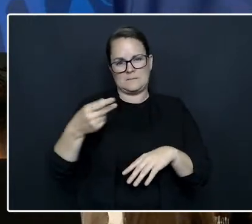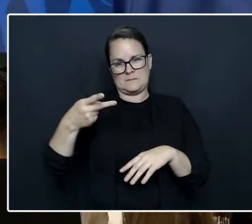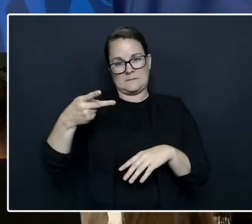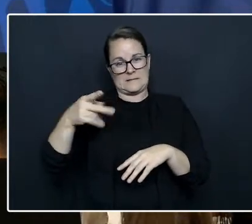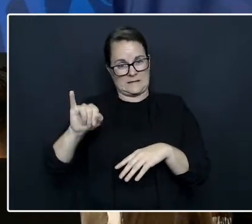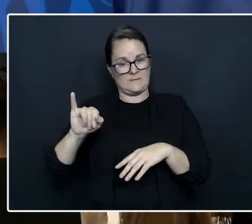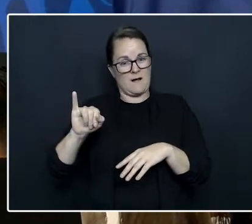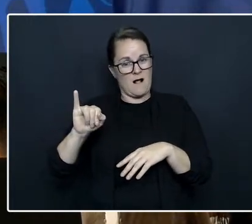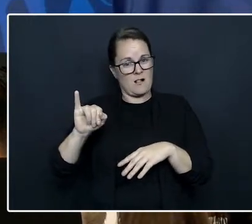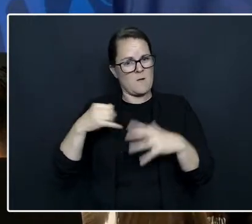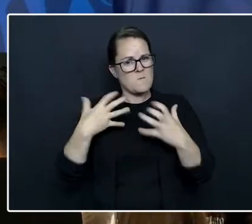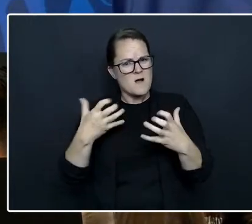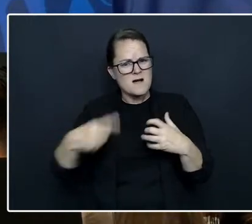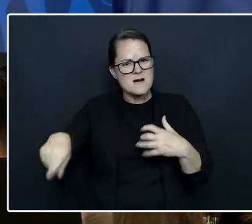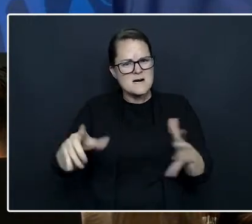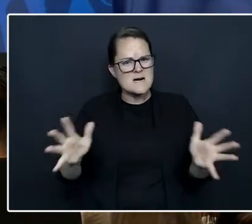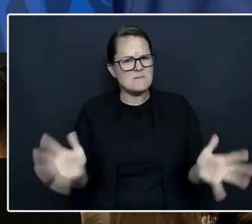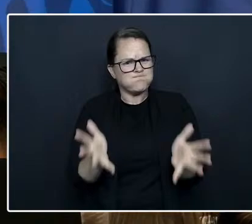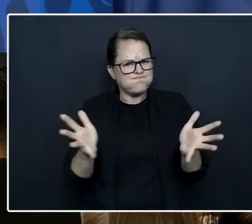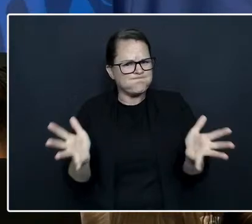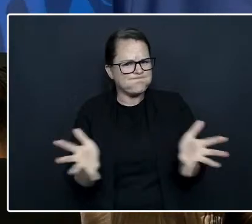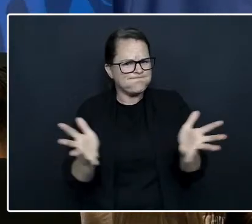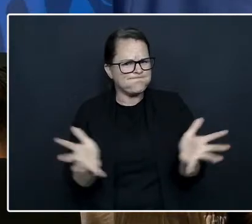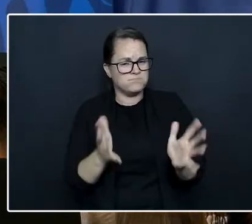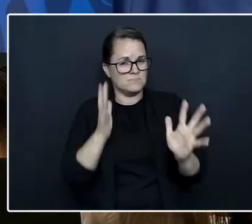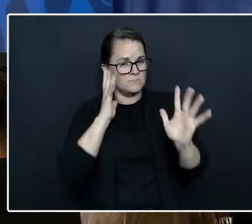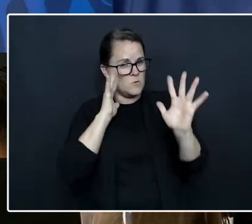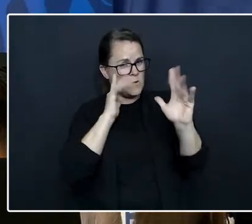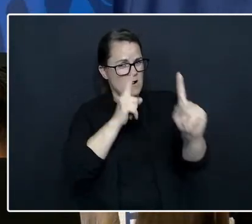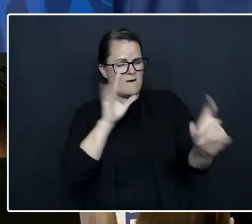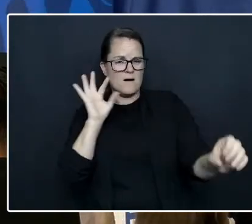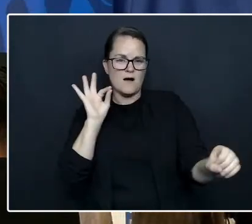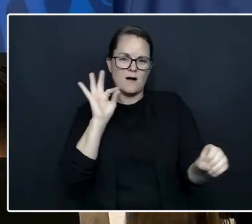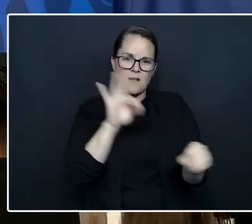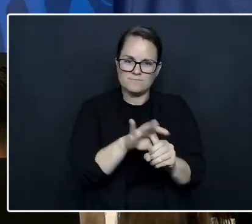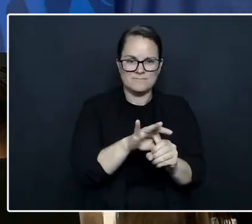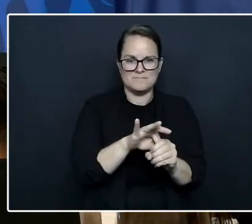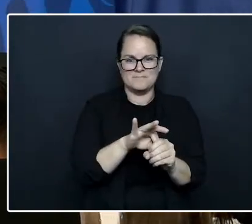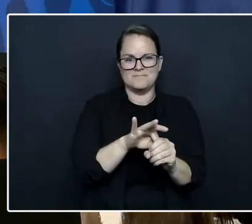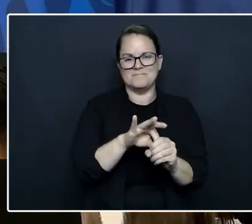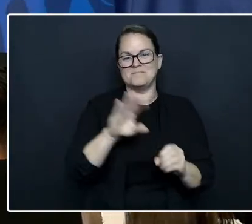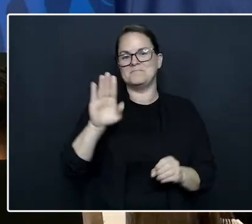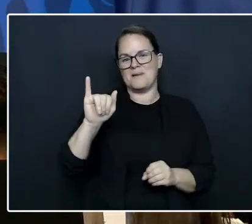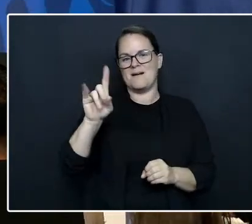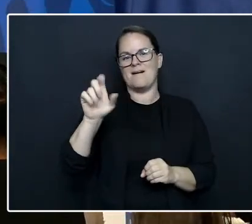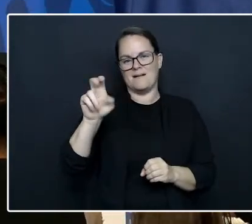re-elect Joe Biden and Kamala Harris.